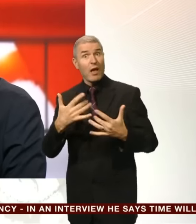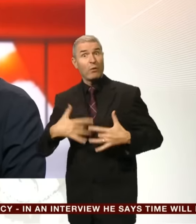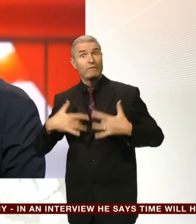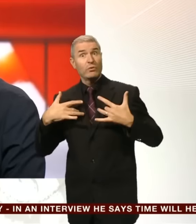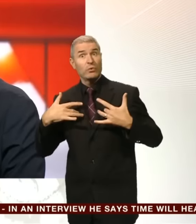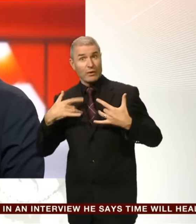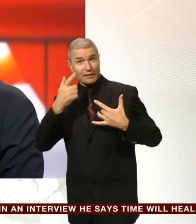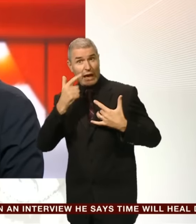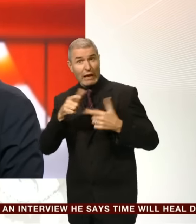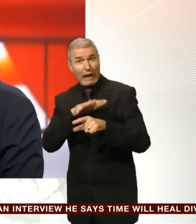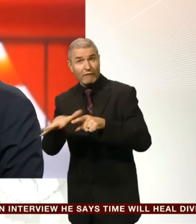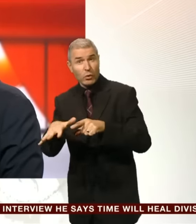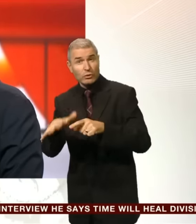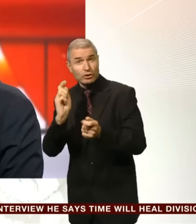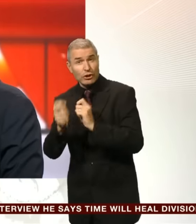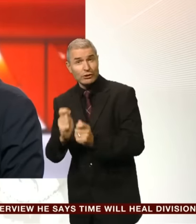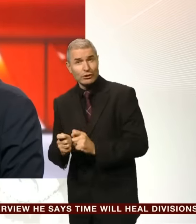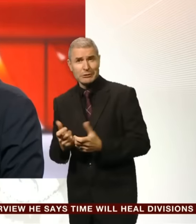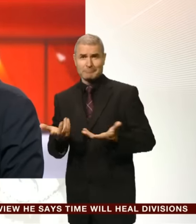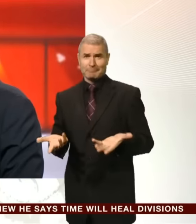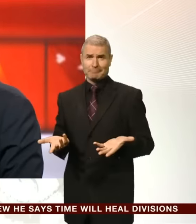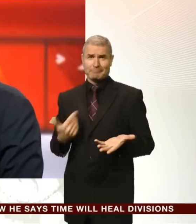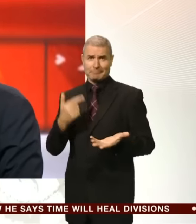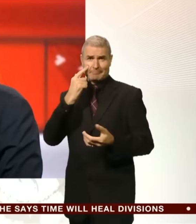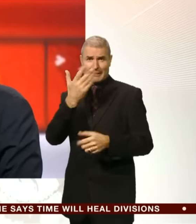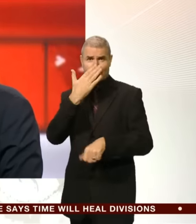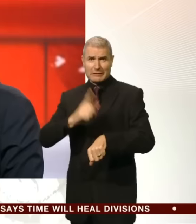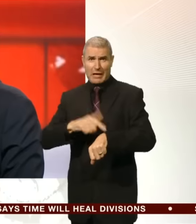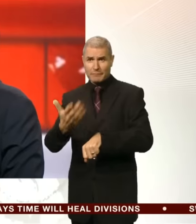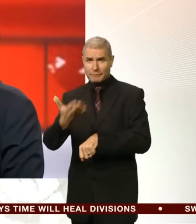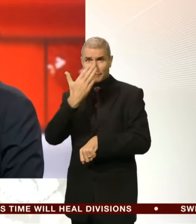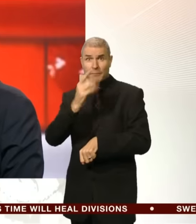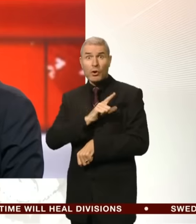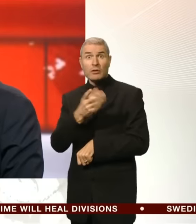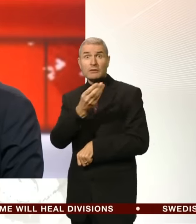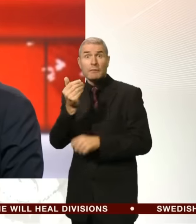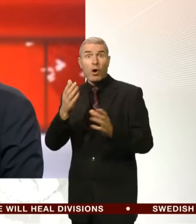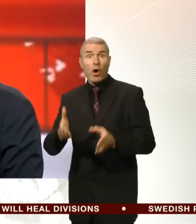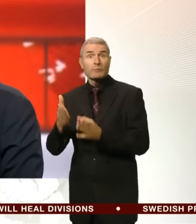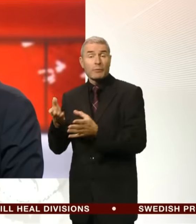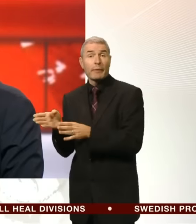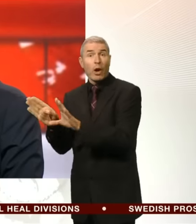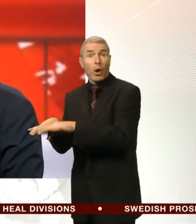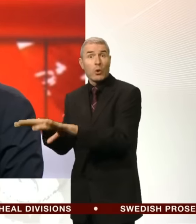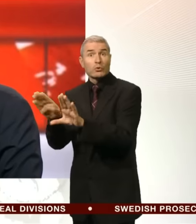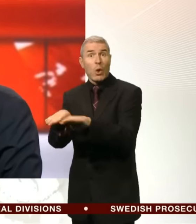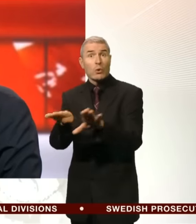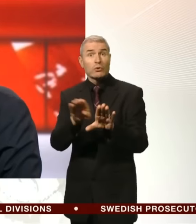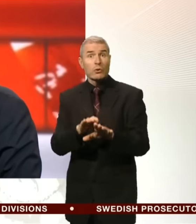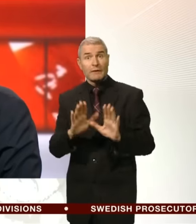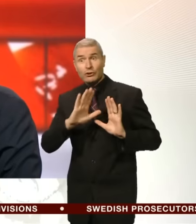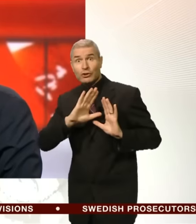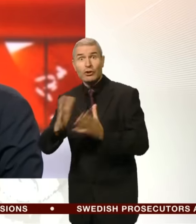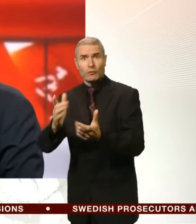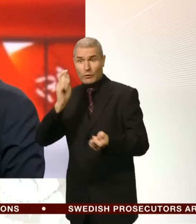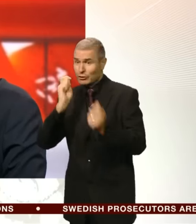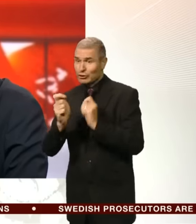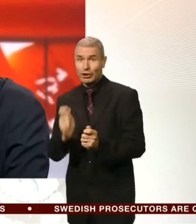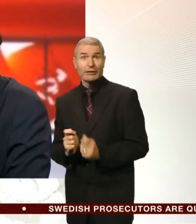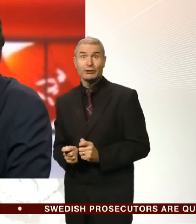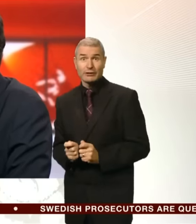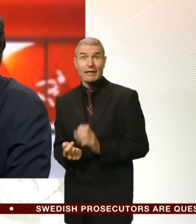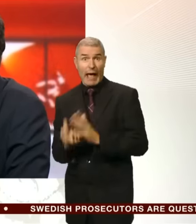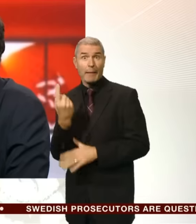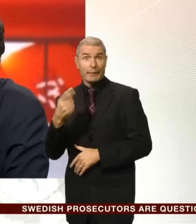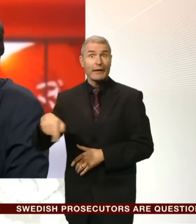There'll have to be consultation if there are closures of hospital units, but there could be big service changes happening in some